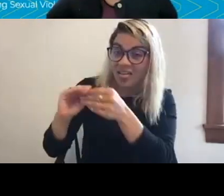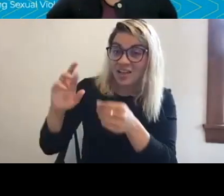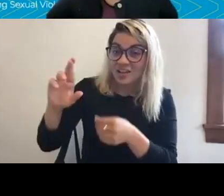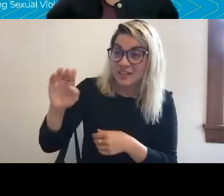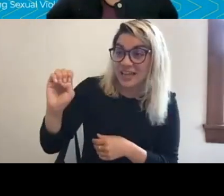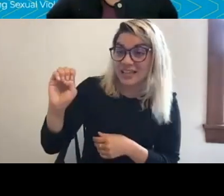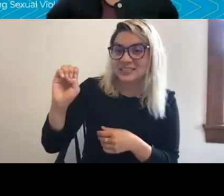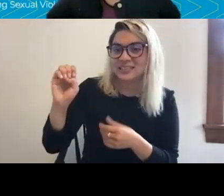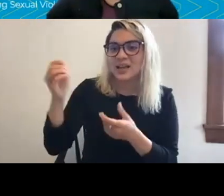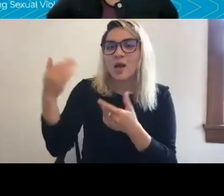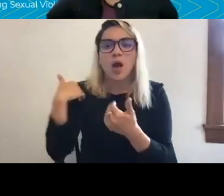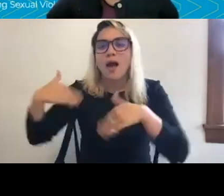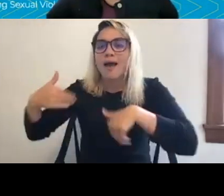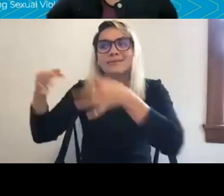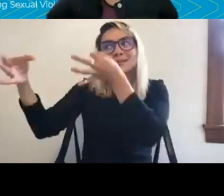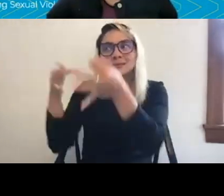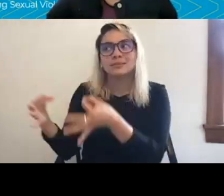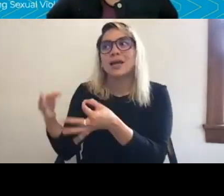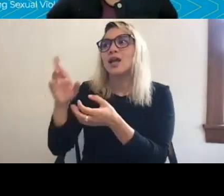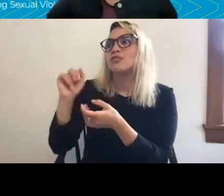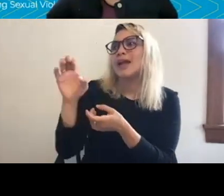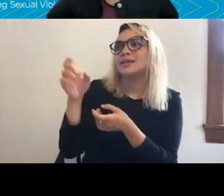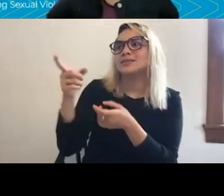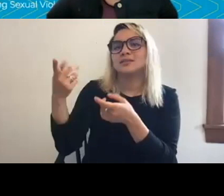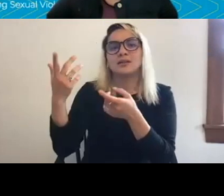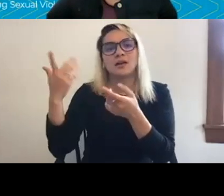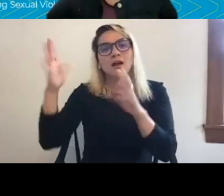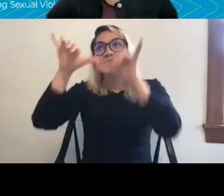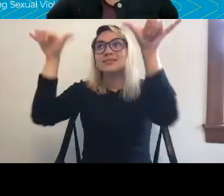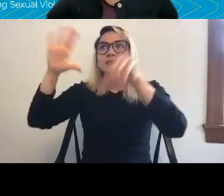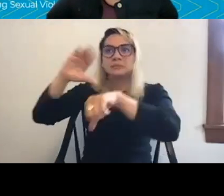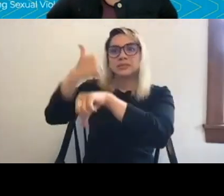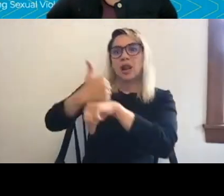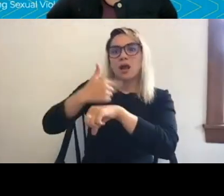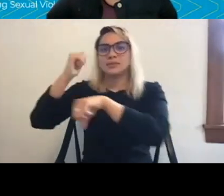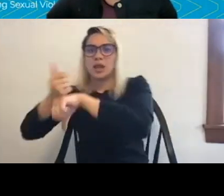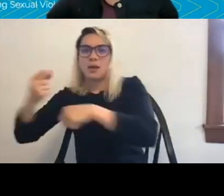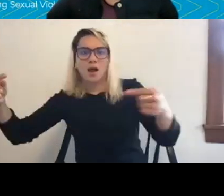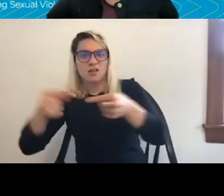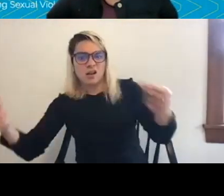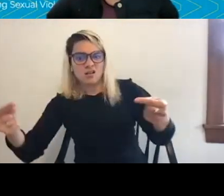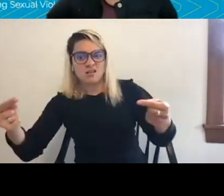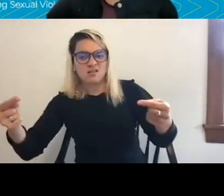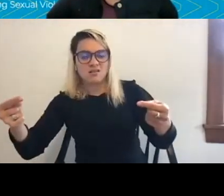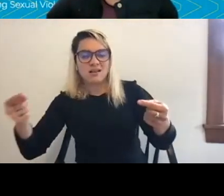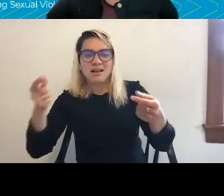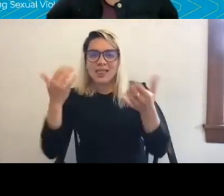block us from being able to even have conversations about our values and our vision. And so because it was